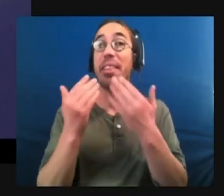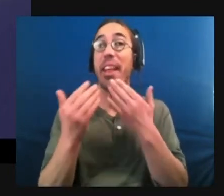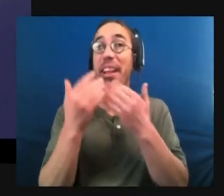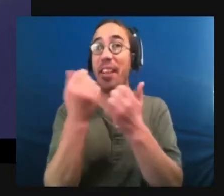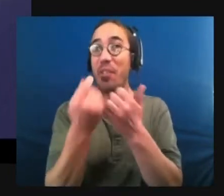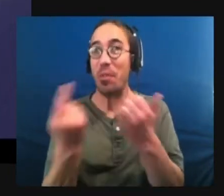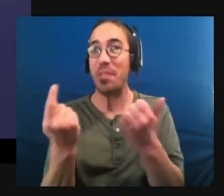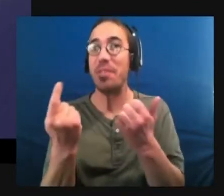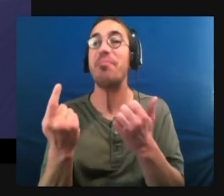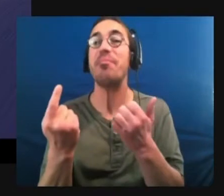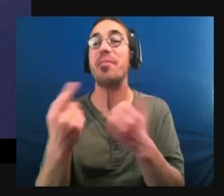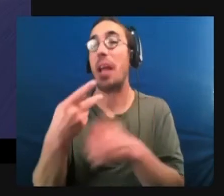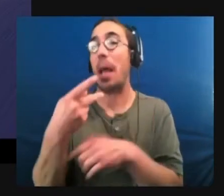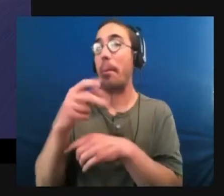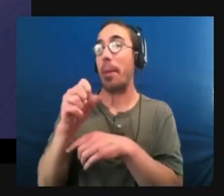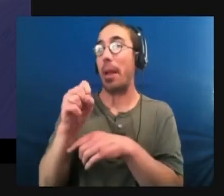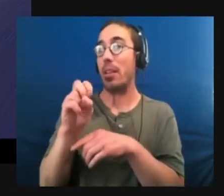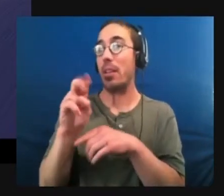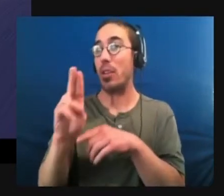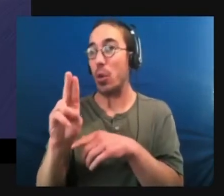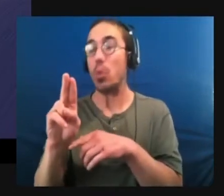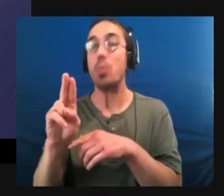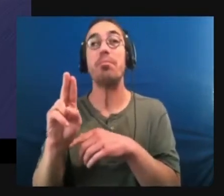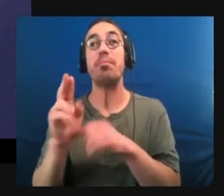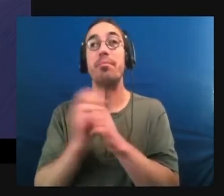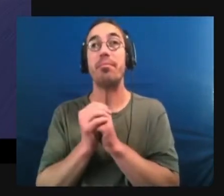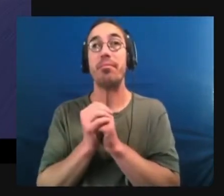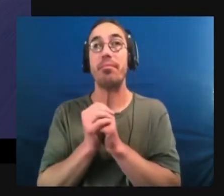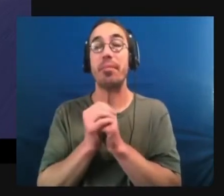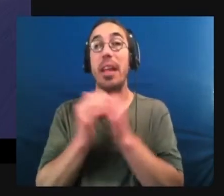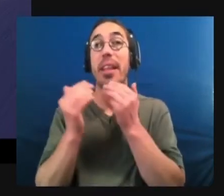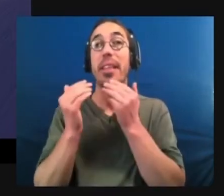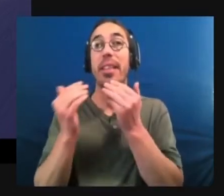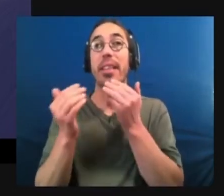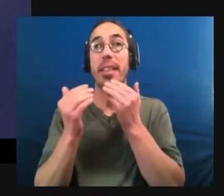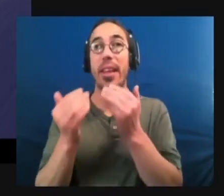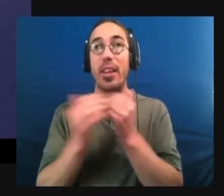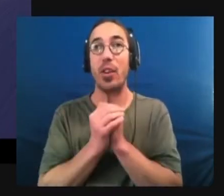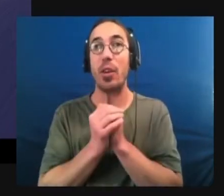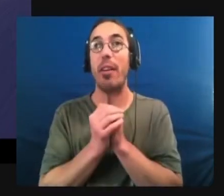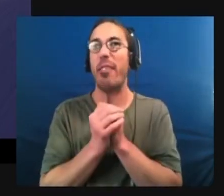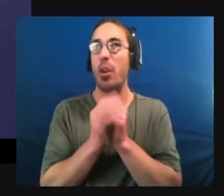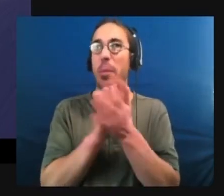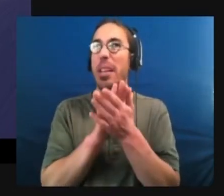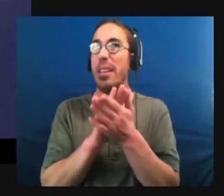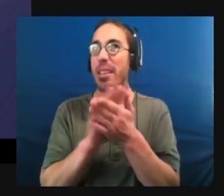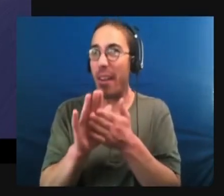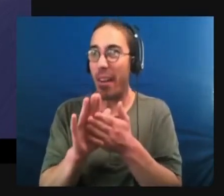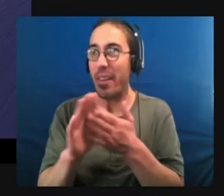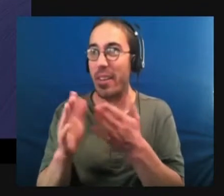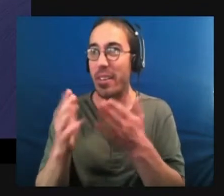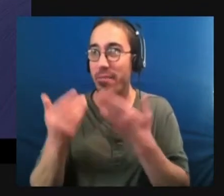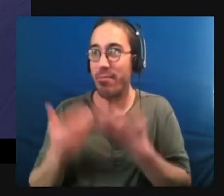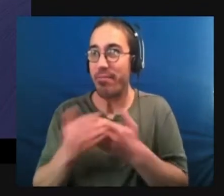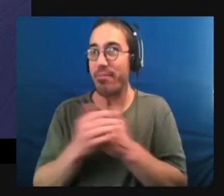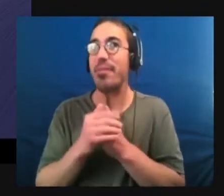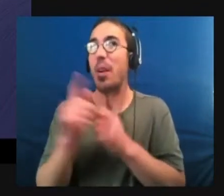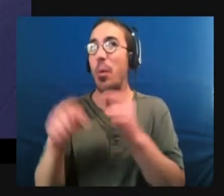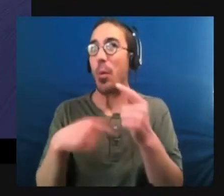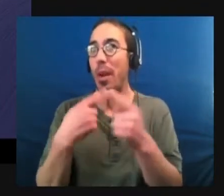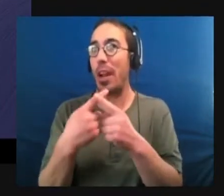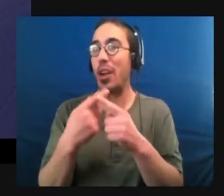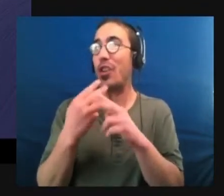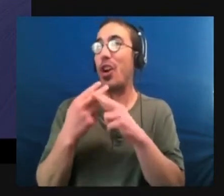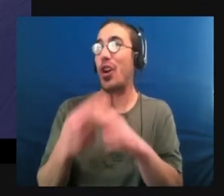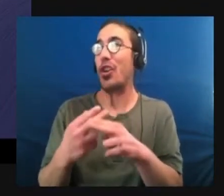at Penn State first for being kind to me when I called you the University of